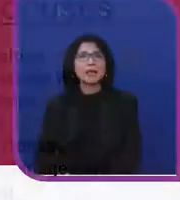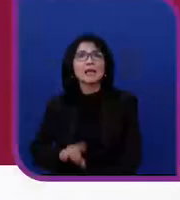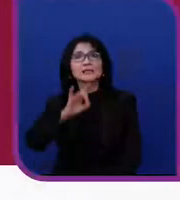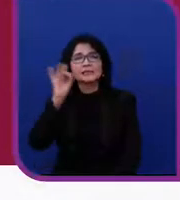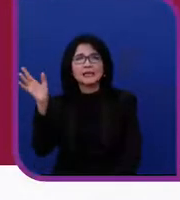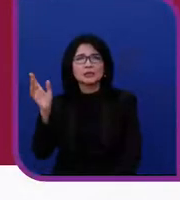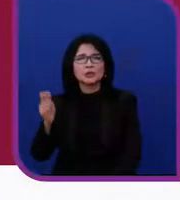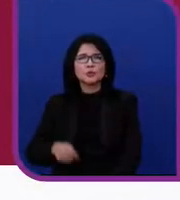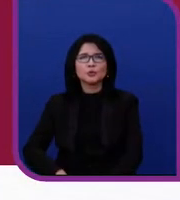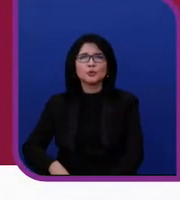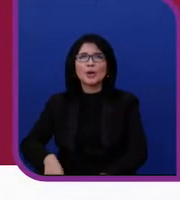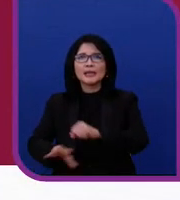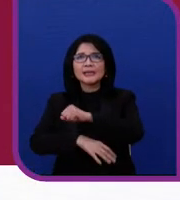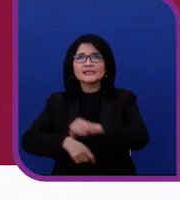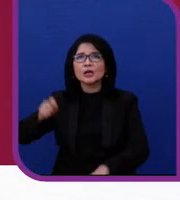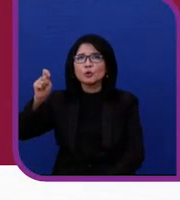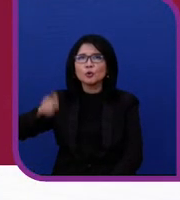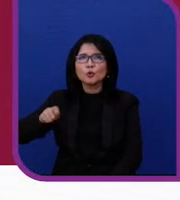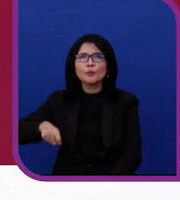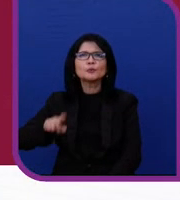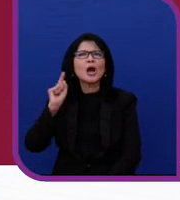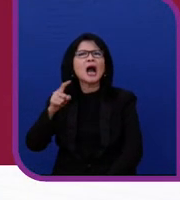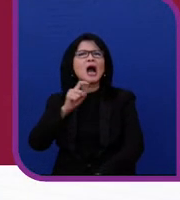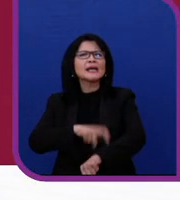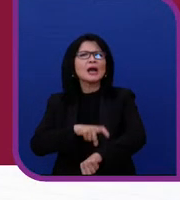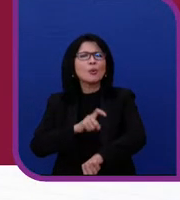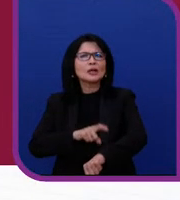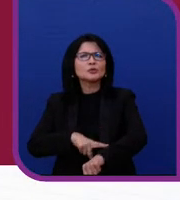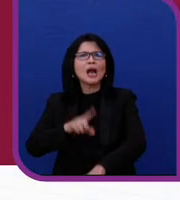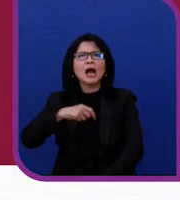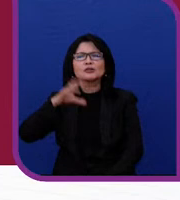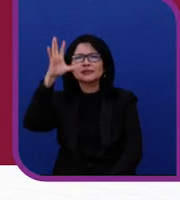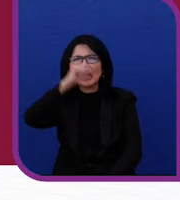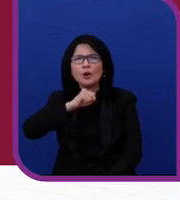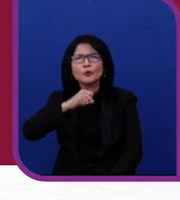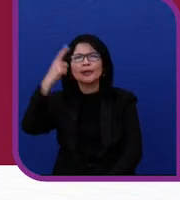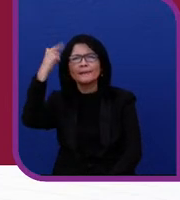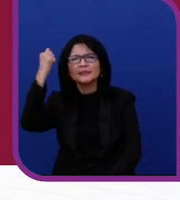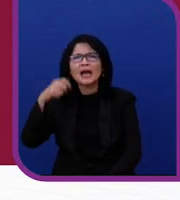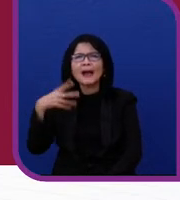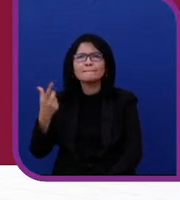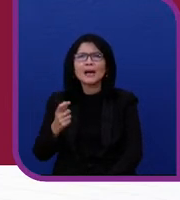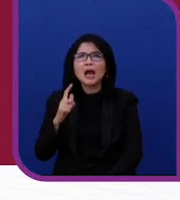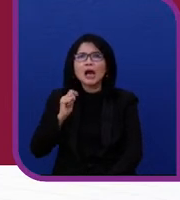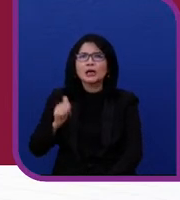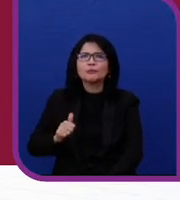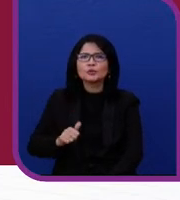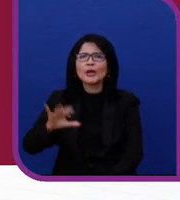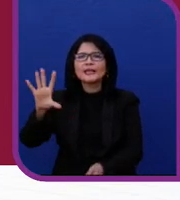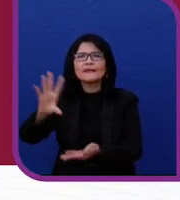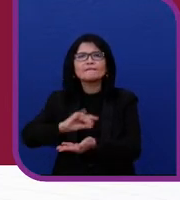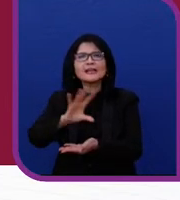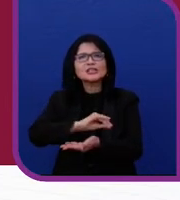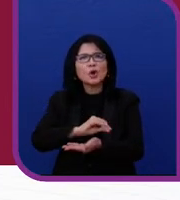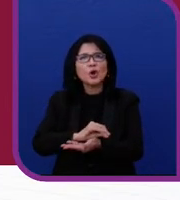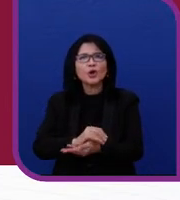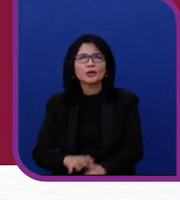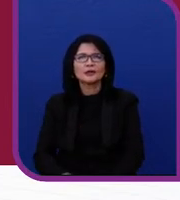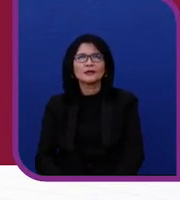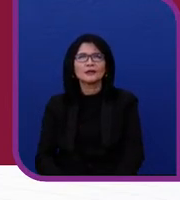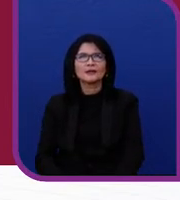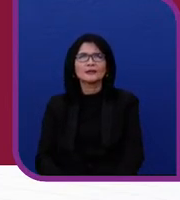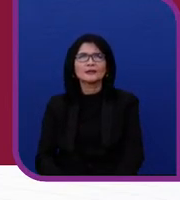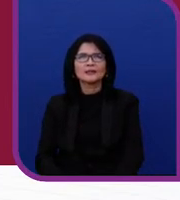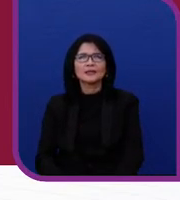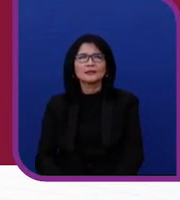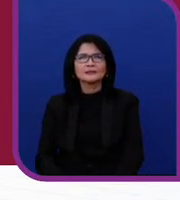Radcliffe What is the needs of files highlighted Shoulders wife He got the Framework is very important than